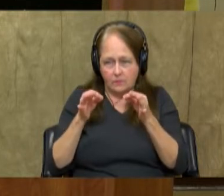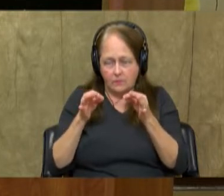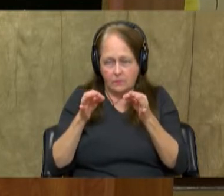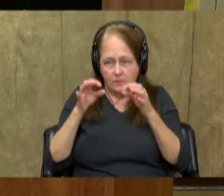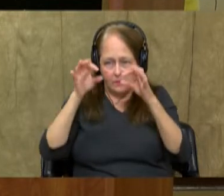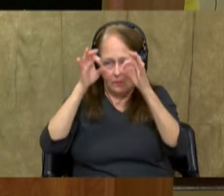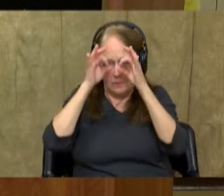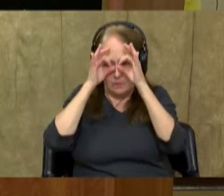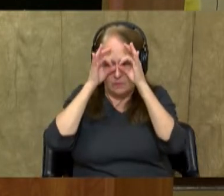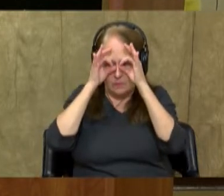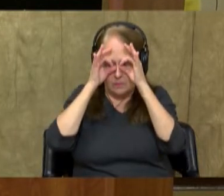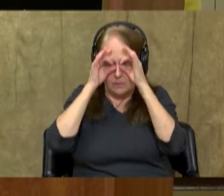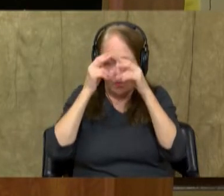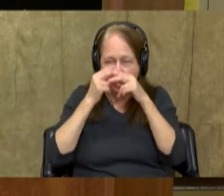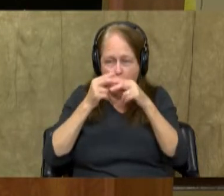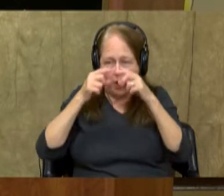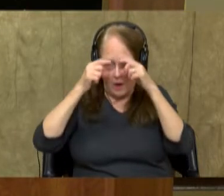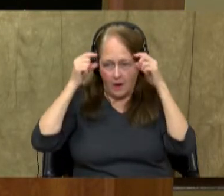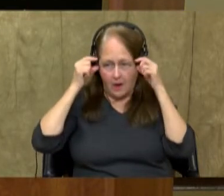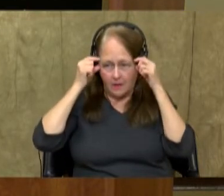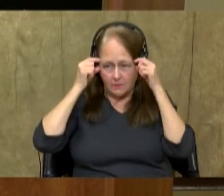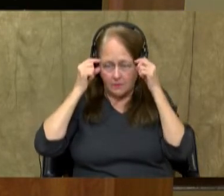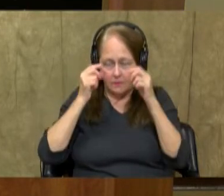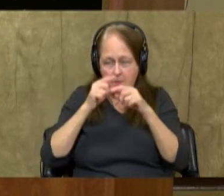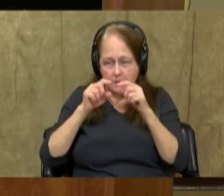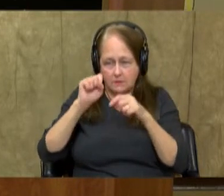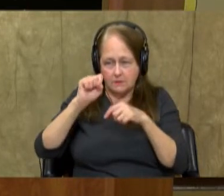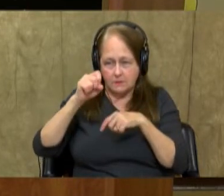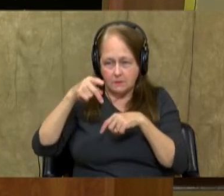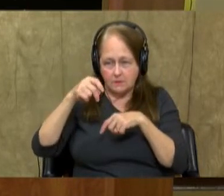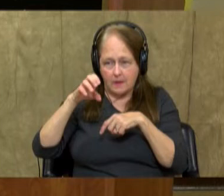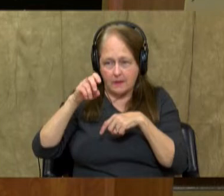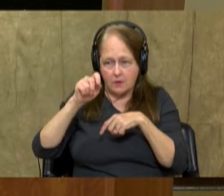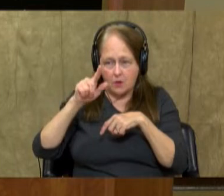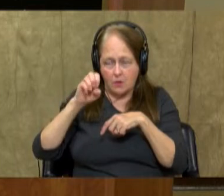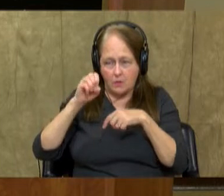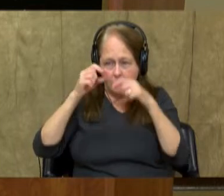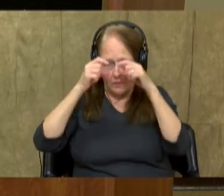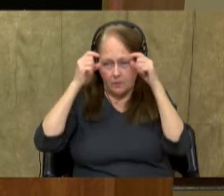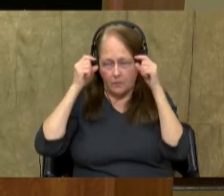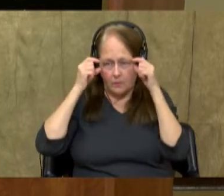Spectacles are glasses, so he was able to see better. Good.